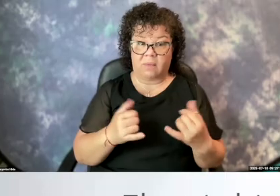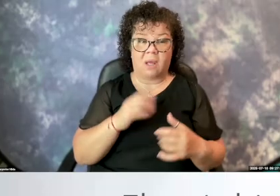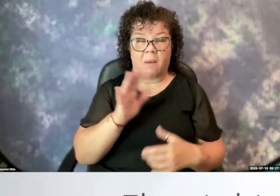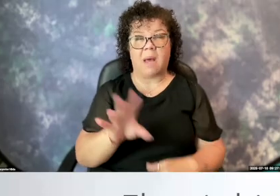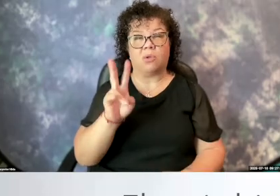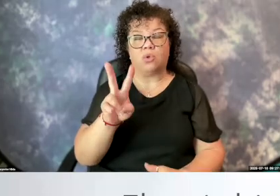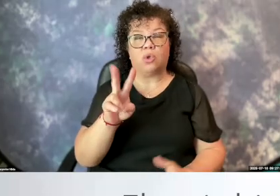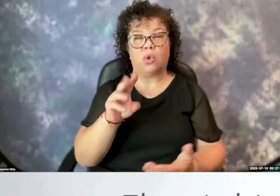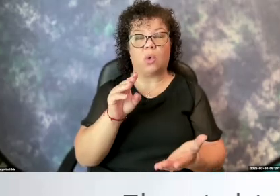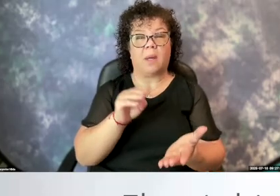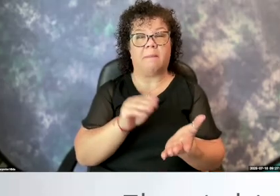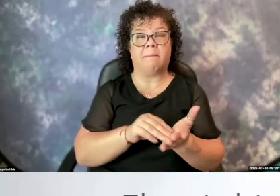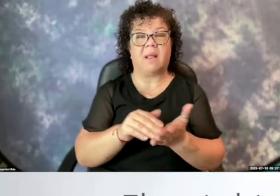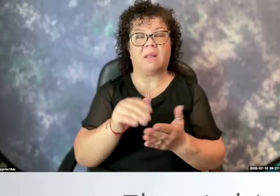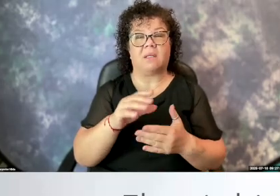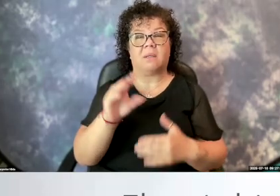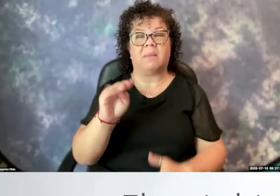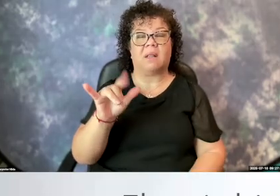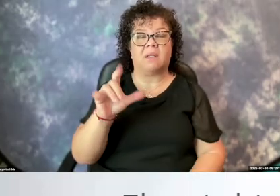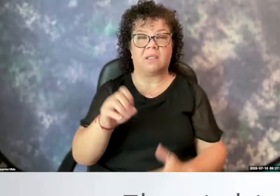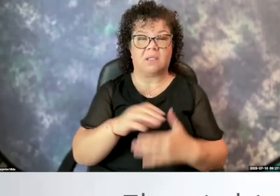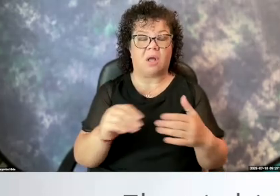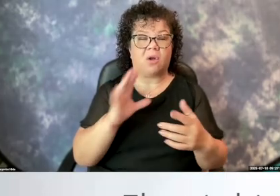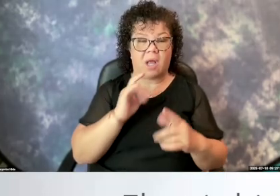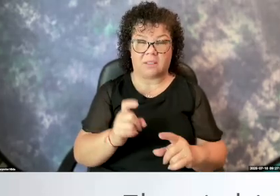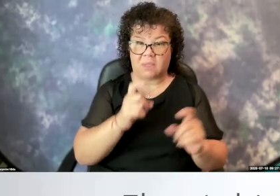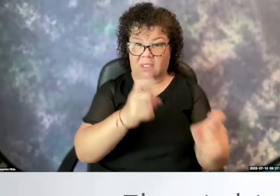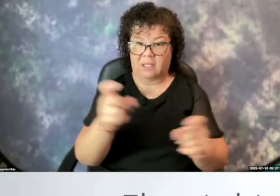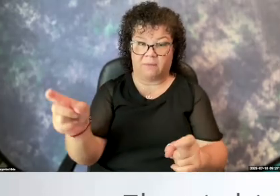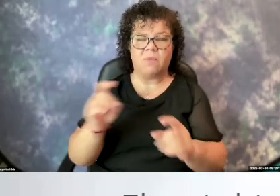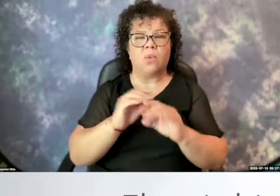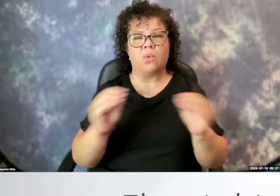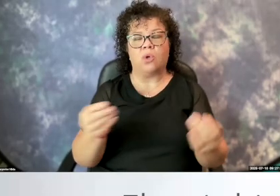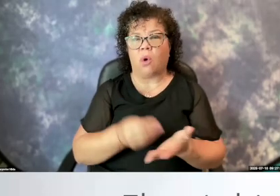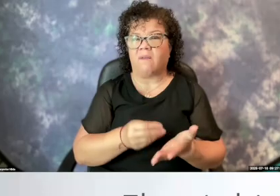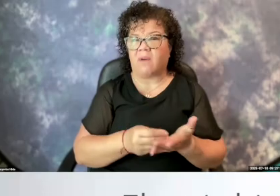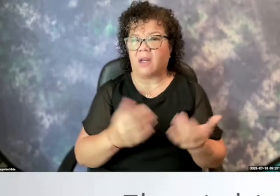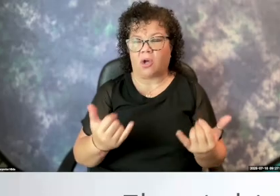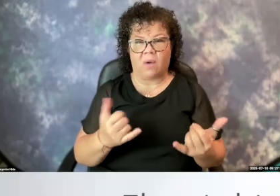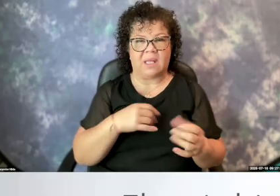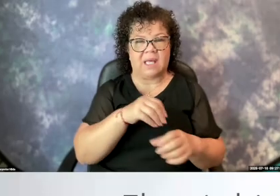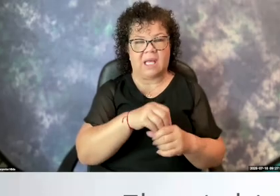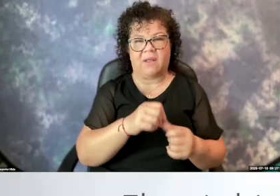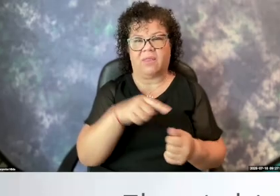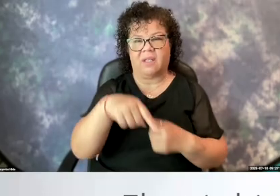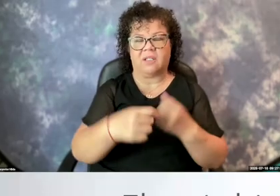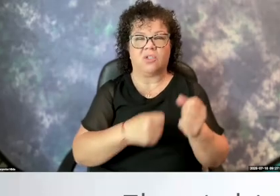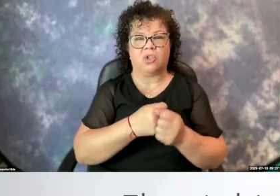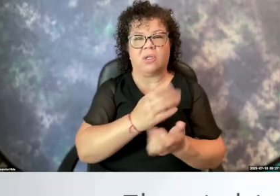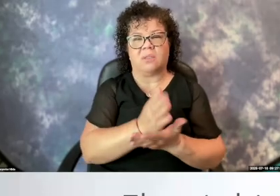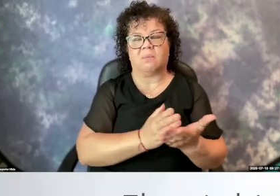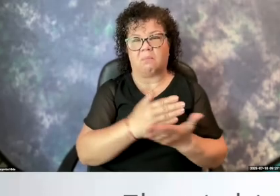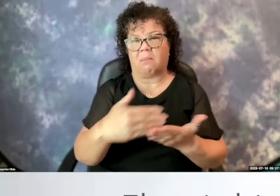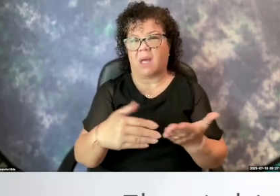most. To date, over $2 million has been awarded for e-bike incentives, and there's